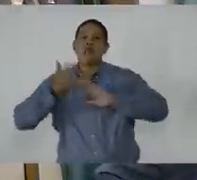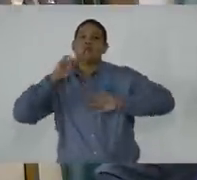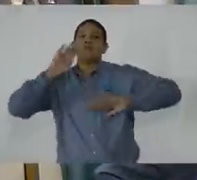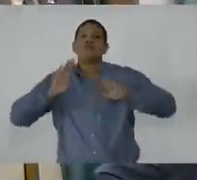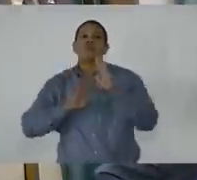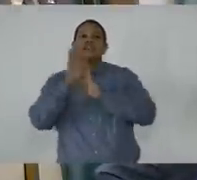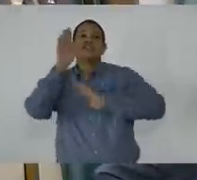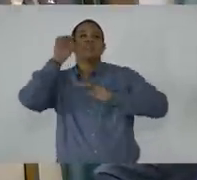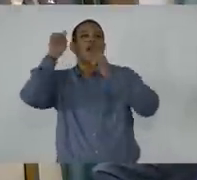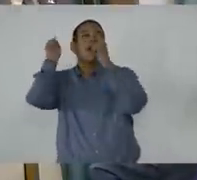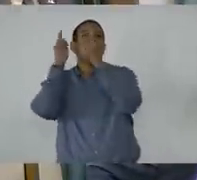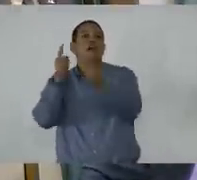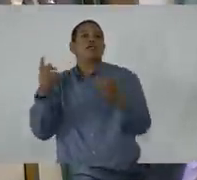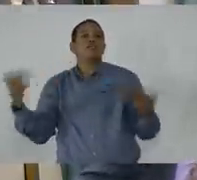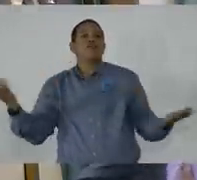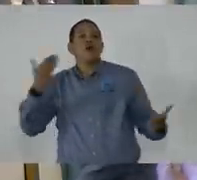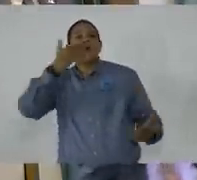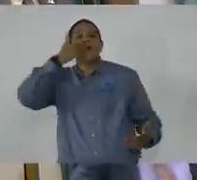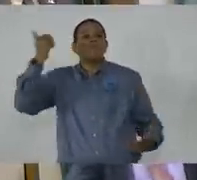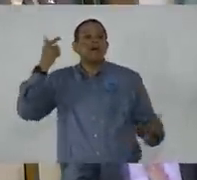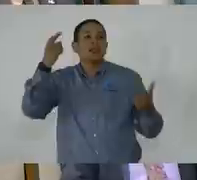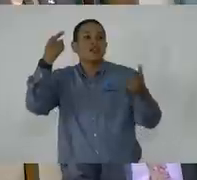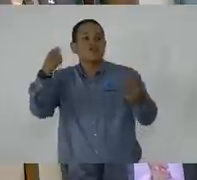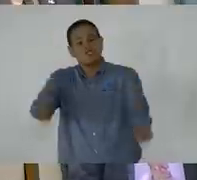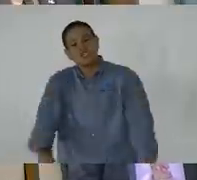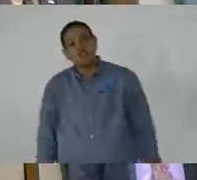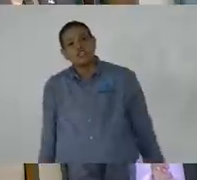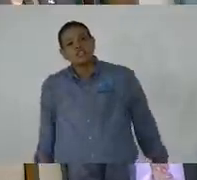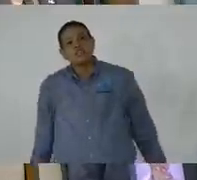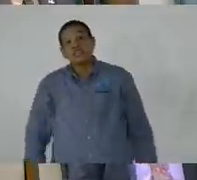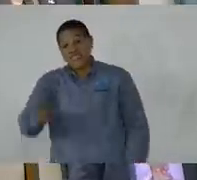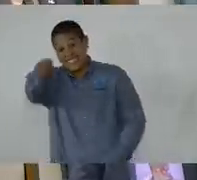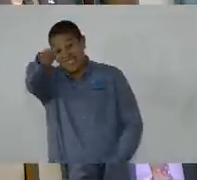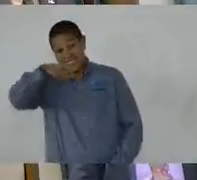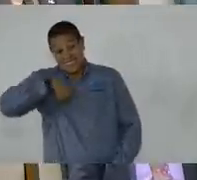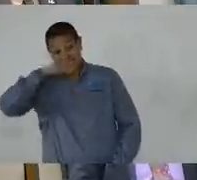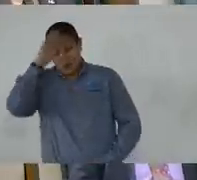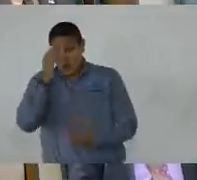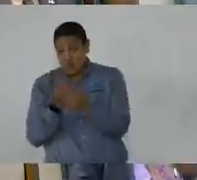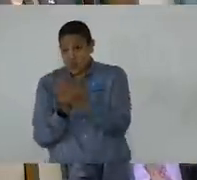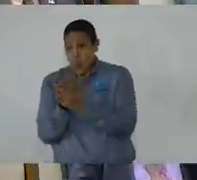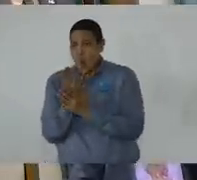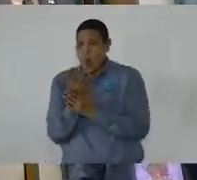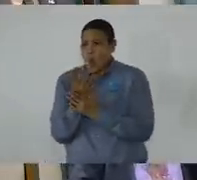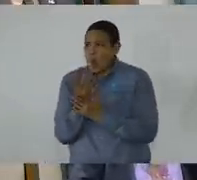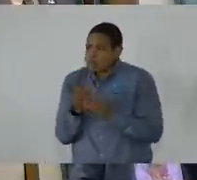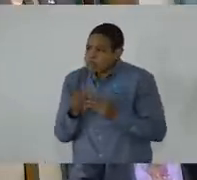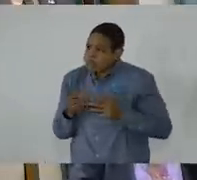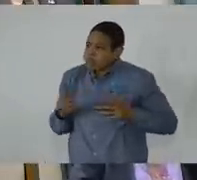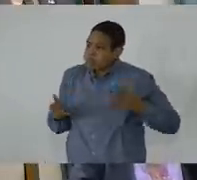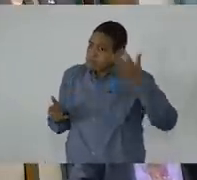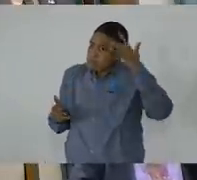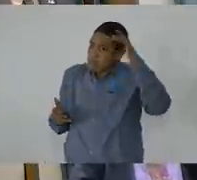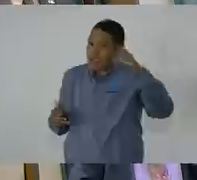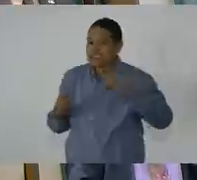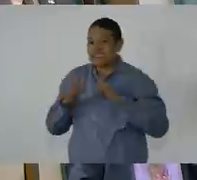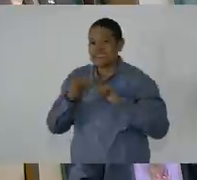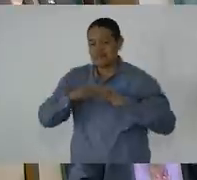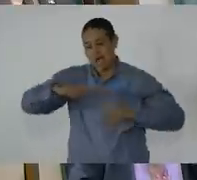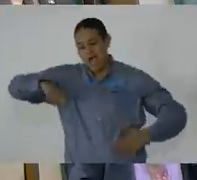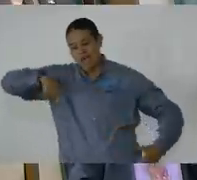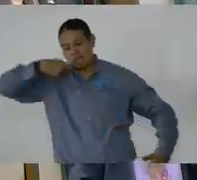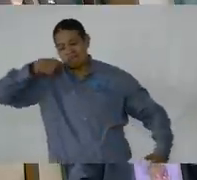ultimately achieve better results. We will grow smart and eat smart. Madam Speaker, we